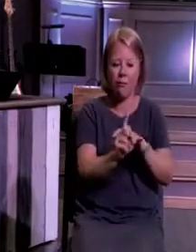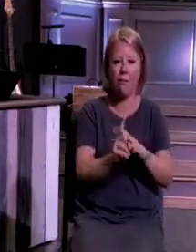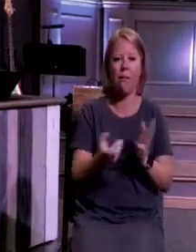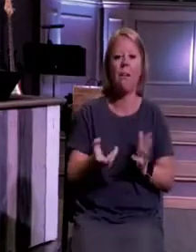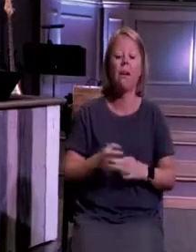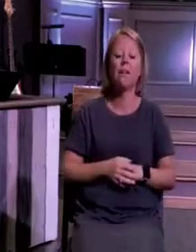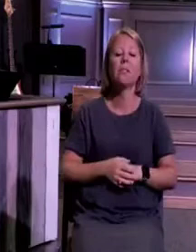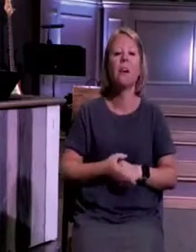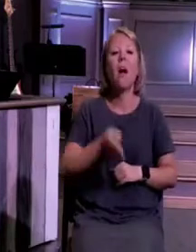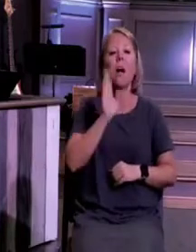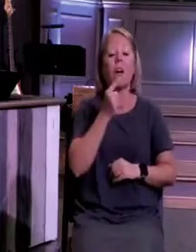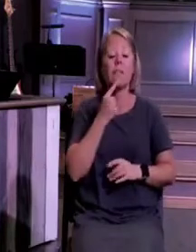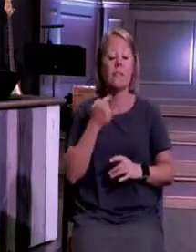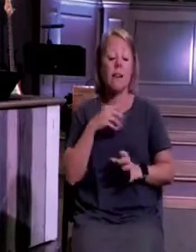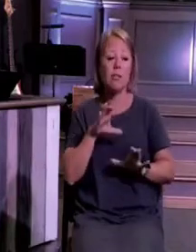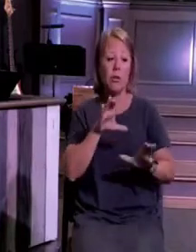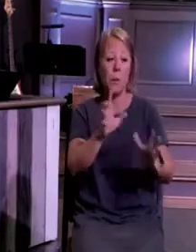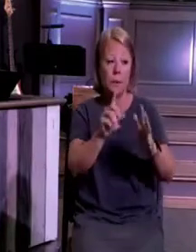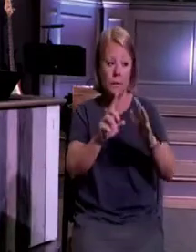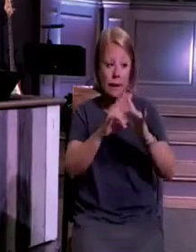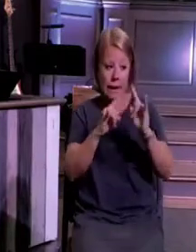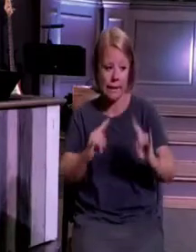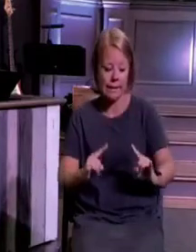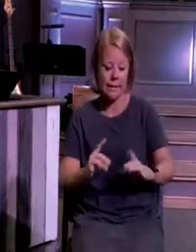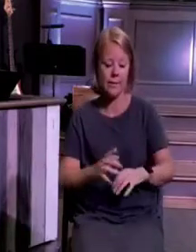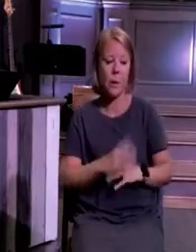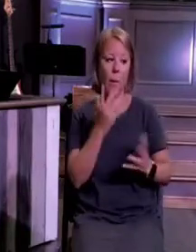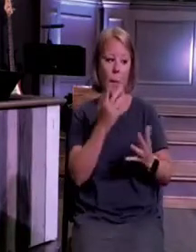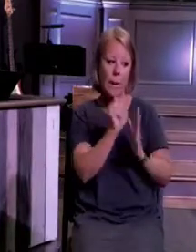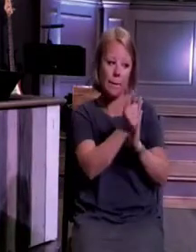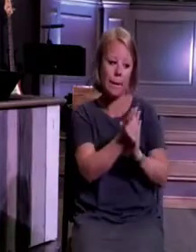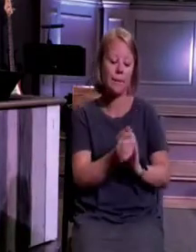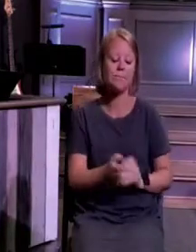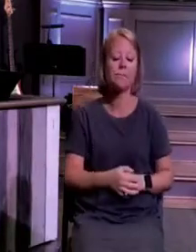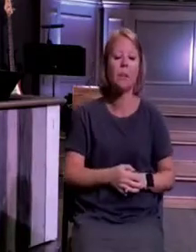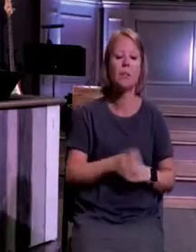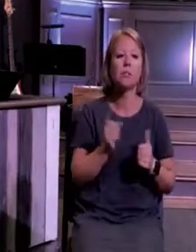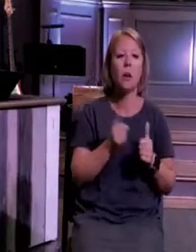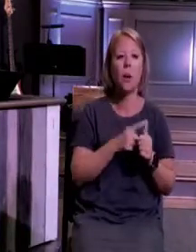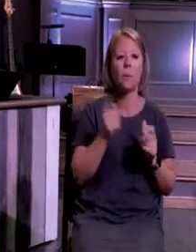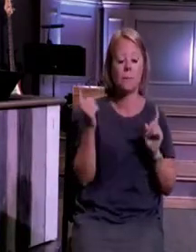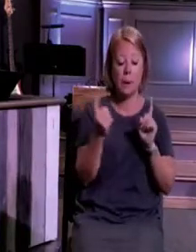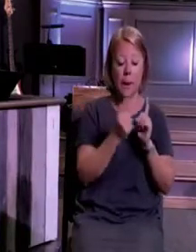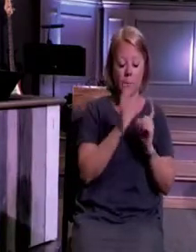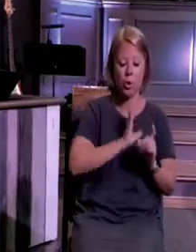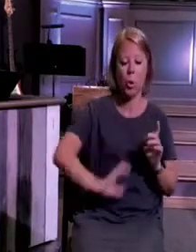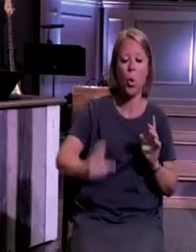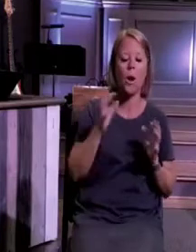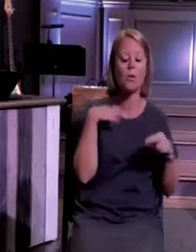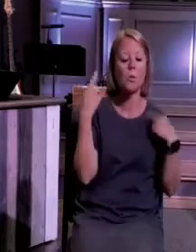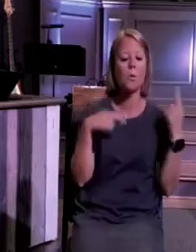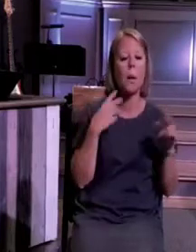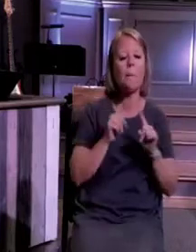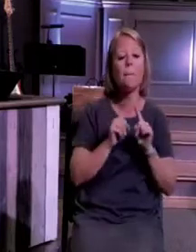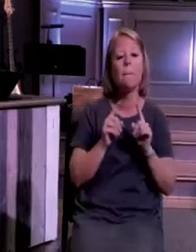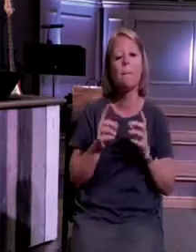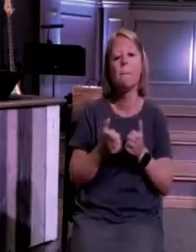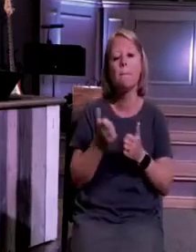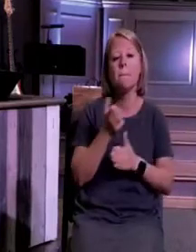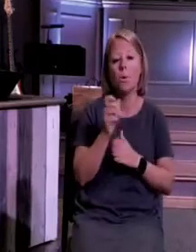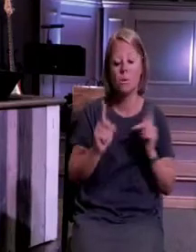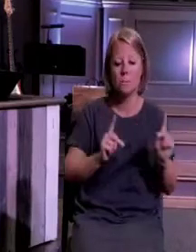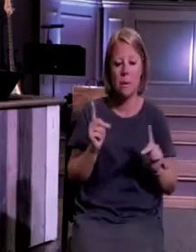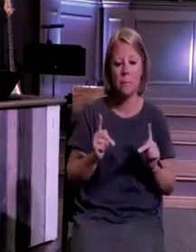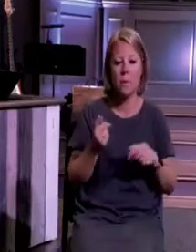He said, I said, do it in a tent. Wait just a minute. Come to Christ crusade, okay. But most people in this day and age,